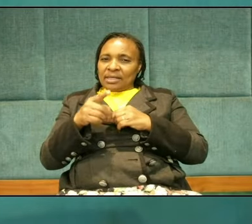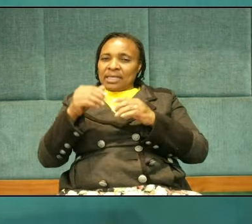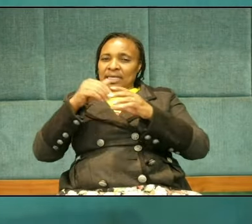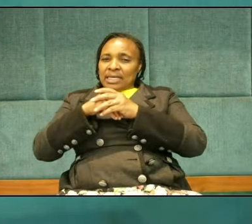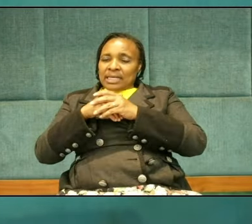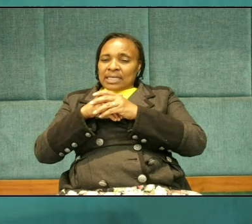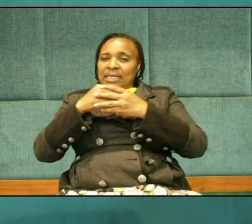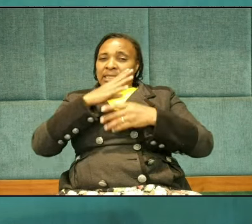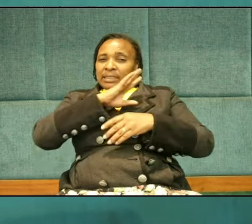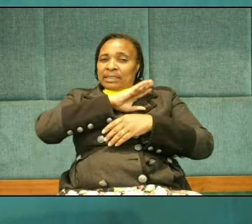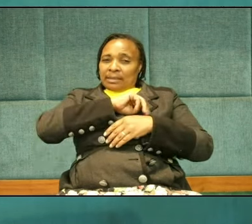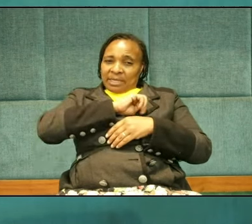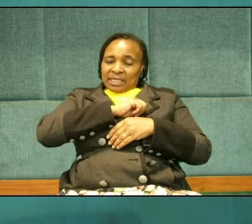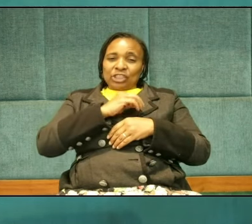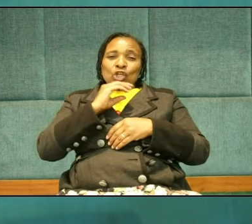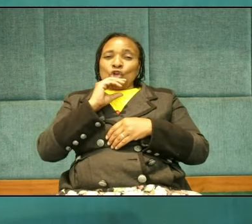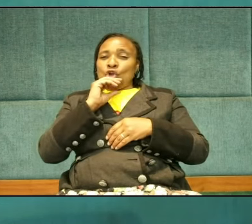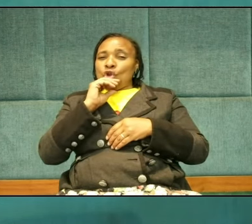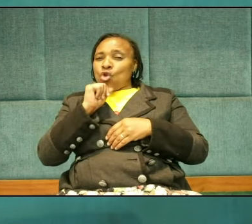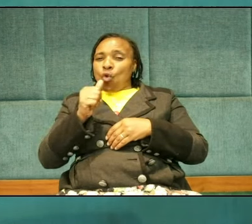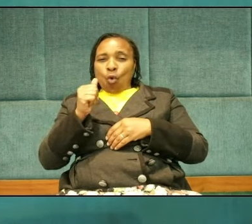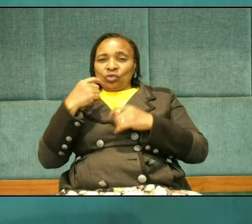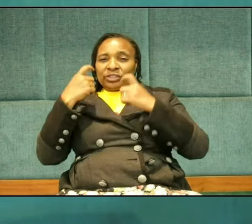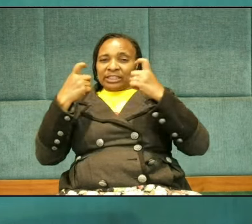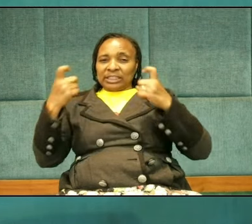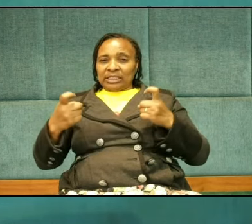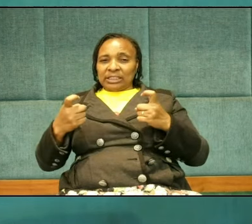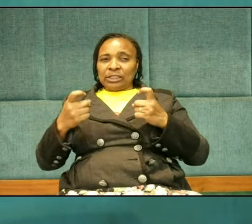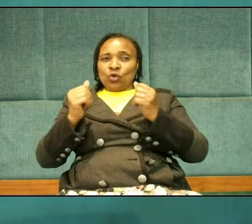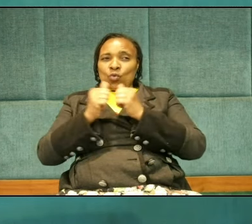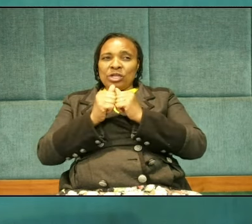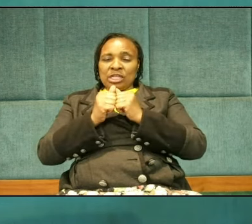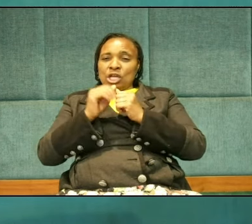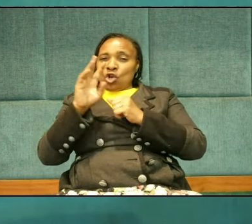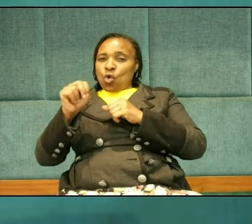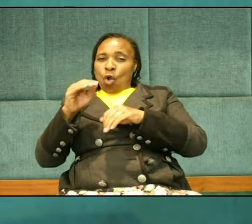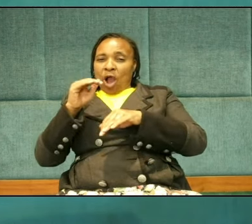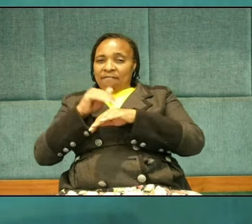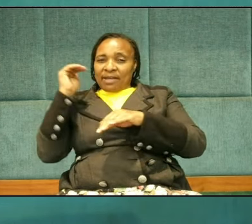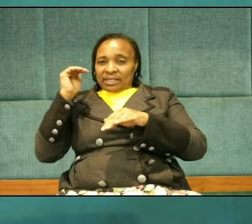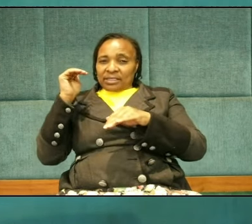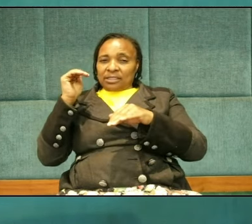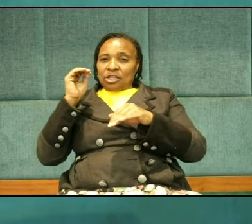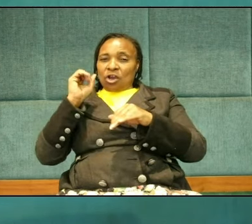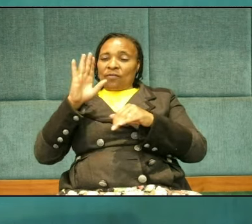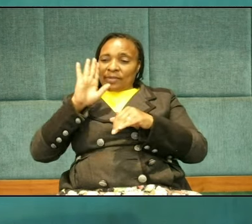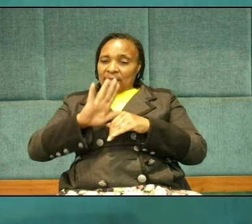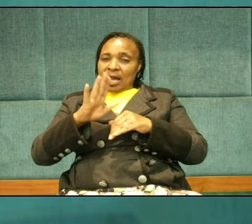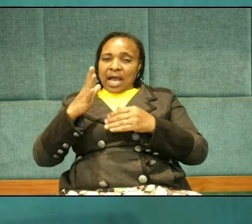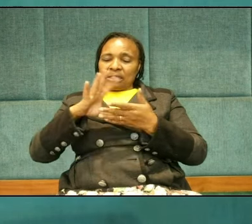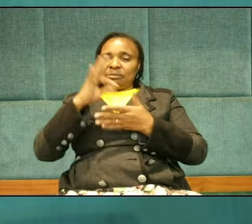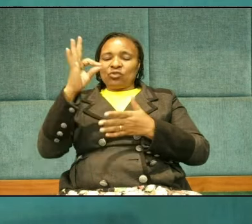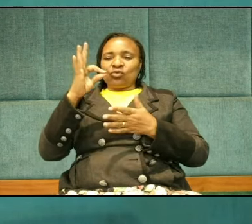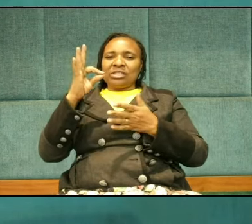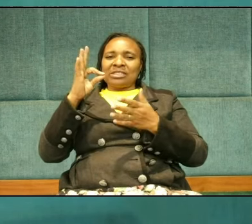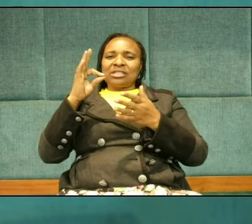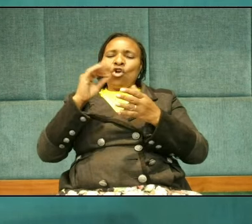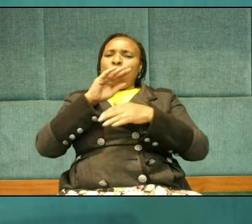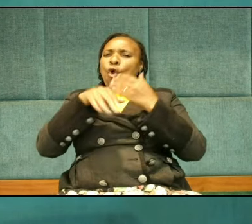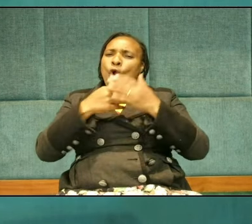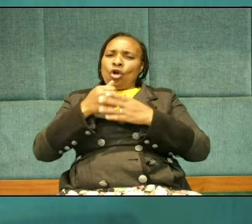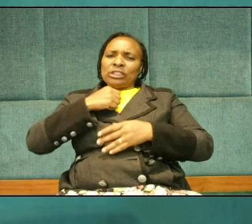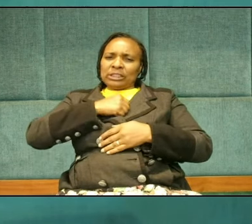intemperance is no sin, and with no affect their spirituality. A close sympathy